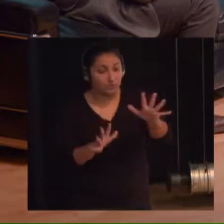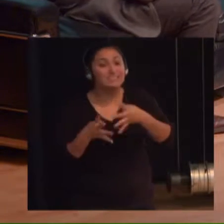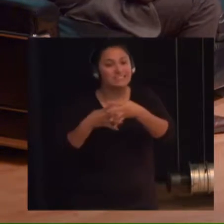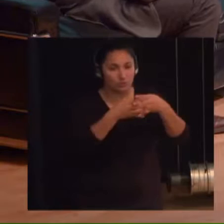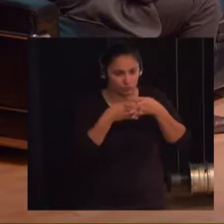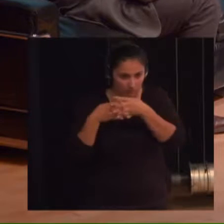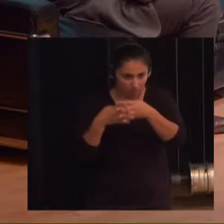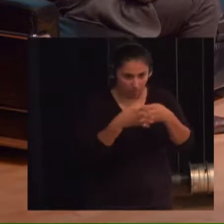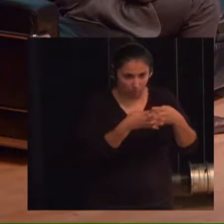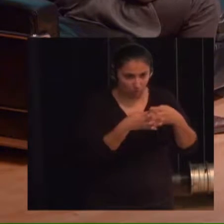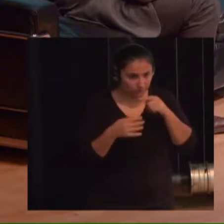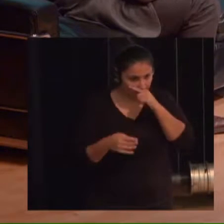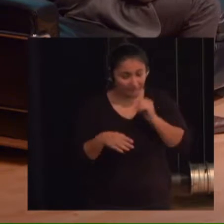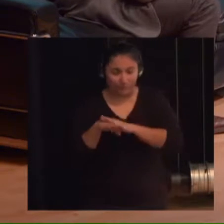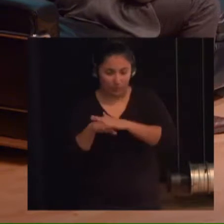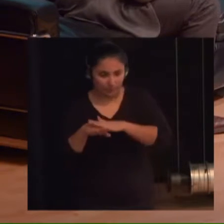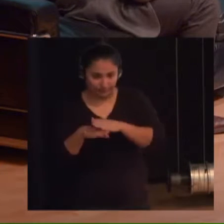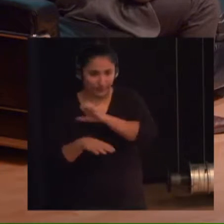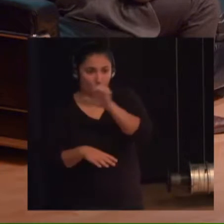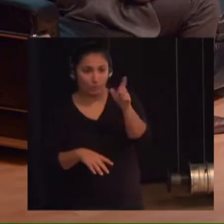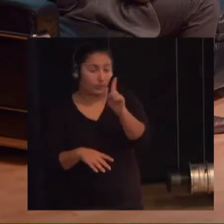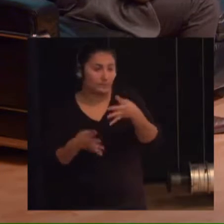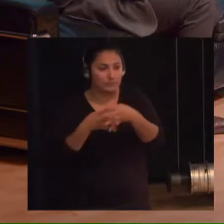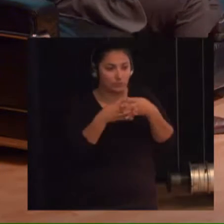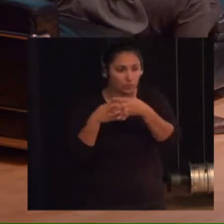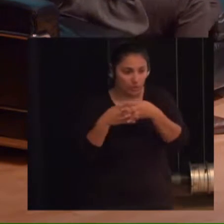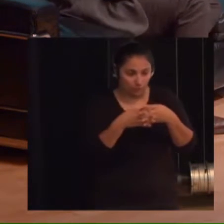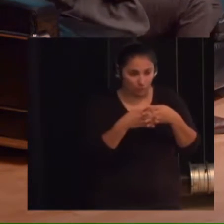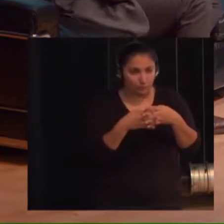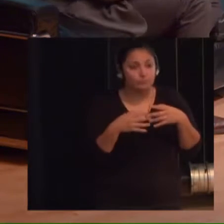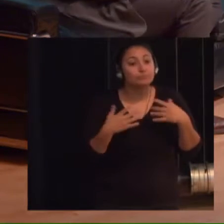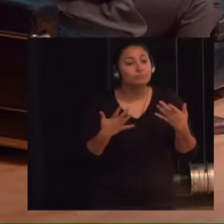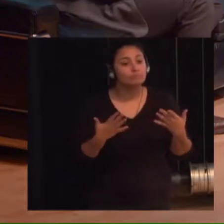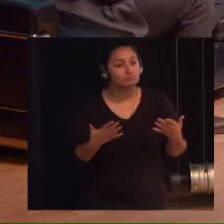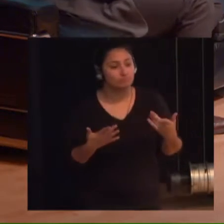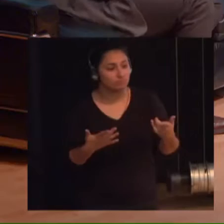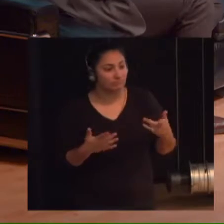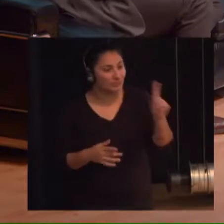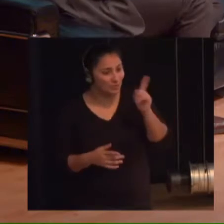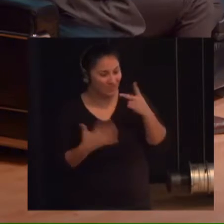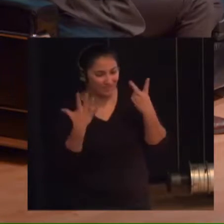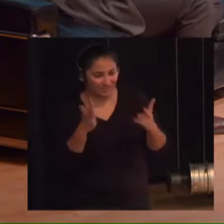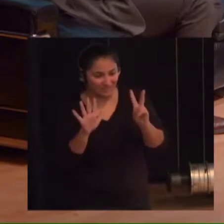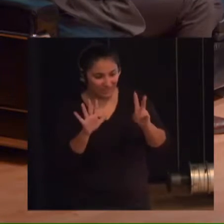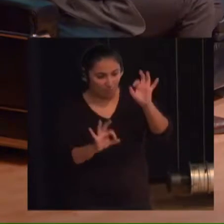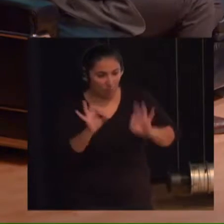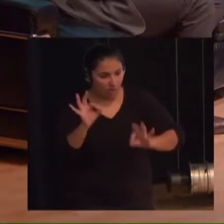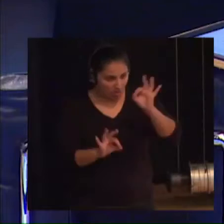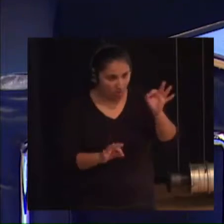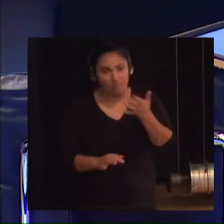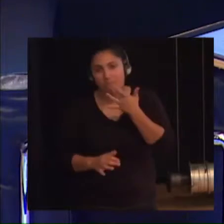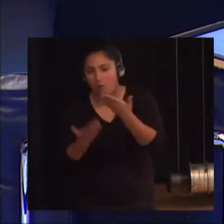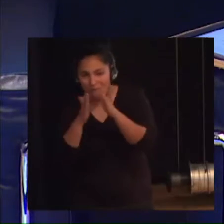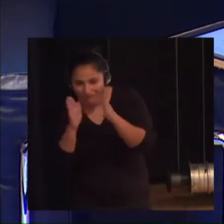by online presence? So a website. Is that so? Of Facebook page and social. Someone said it yesterday here. And it's true, and it's important